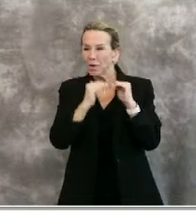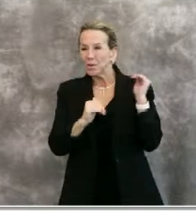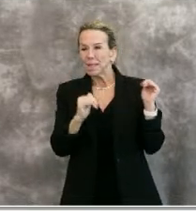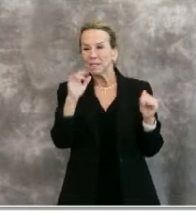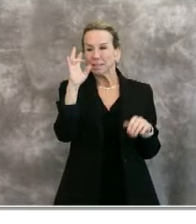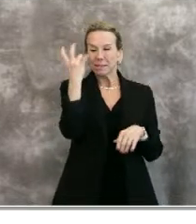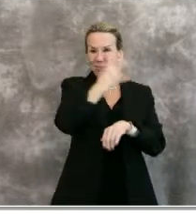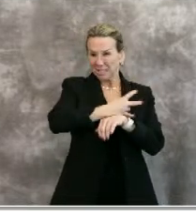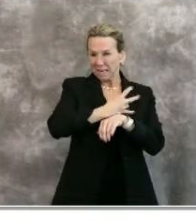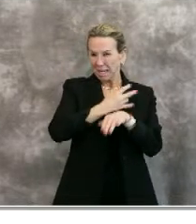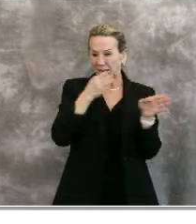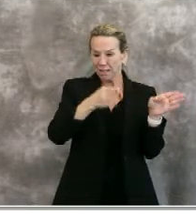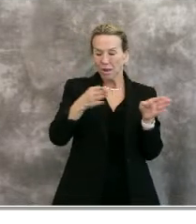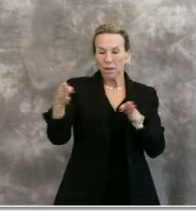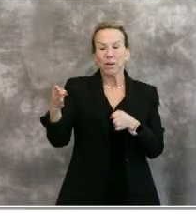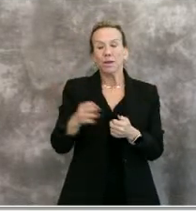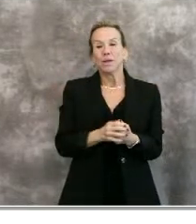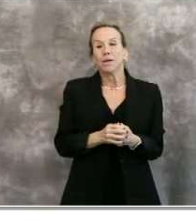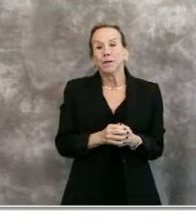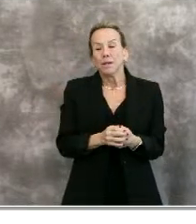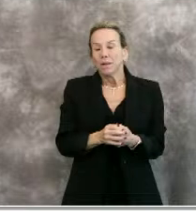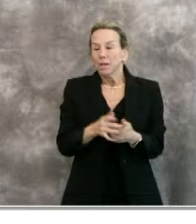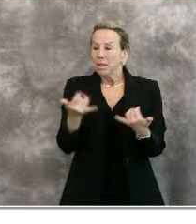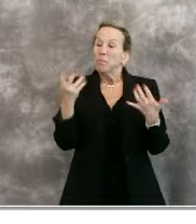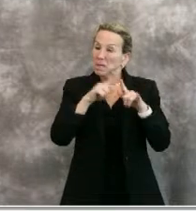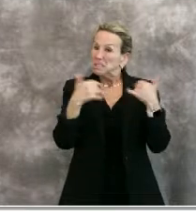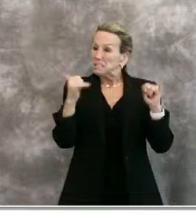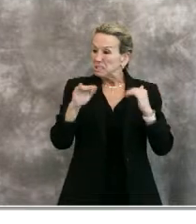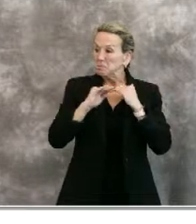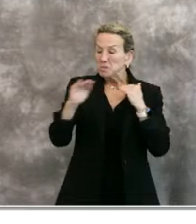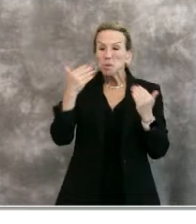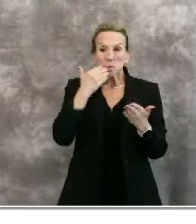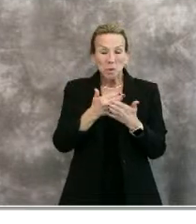been, again, continues to be in a very strong position of